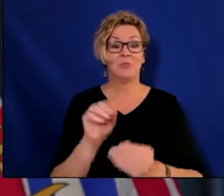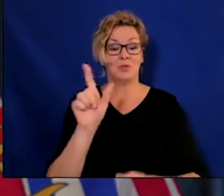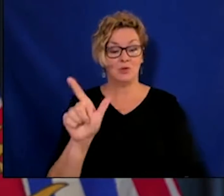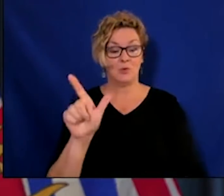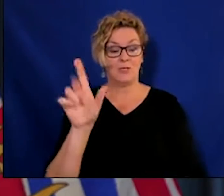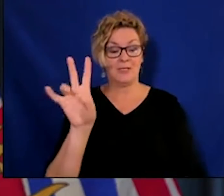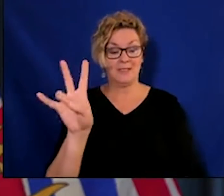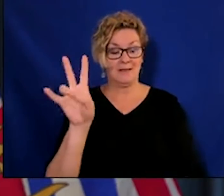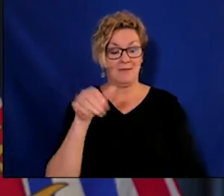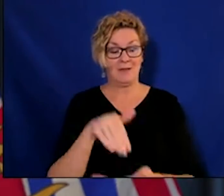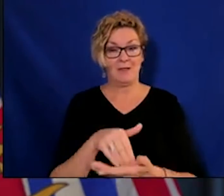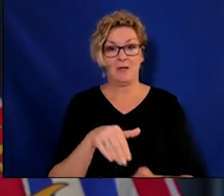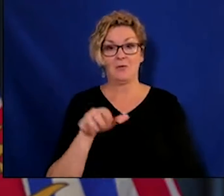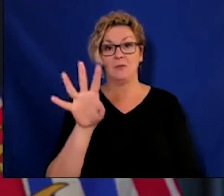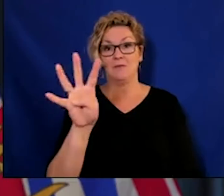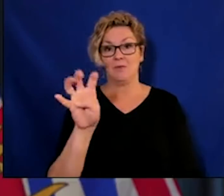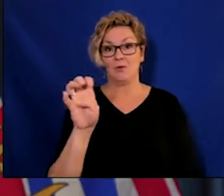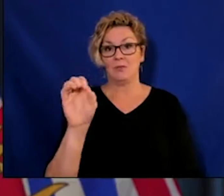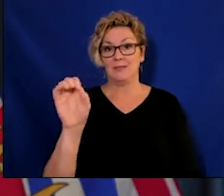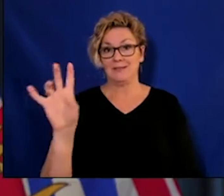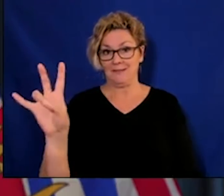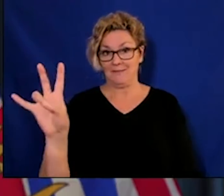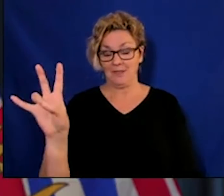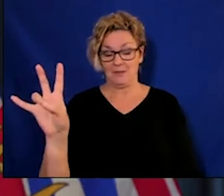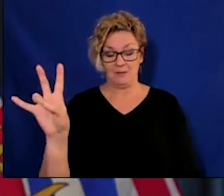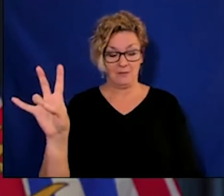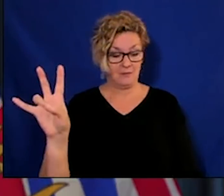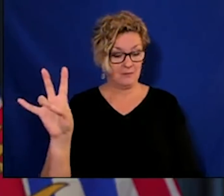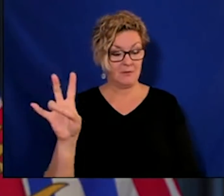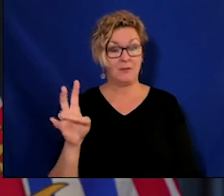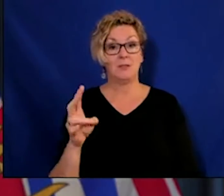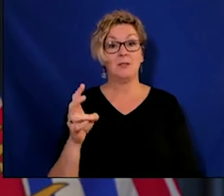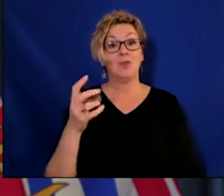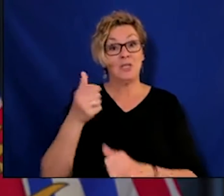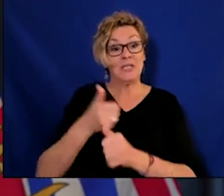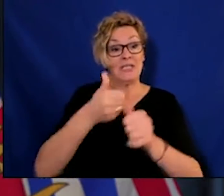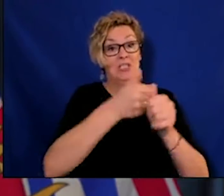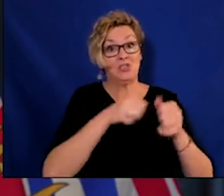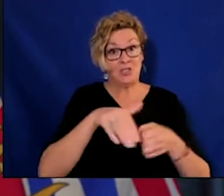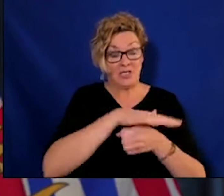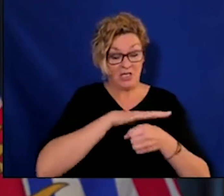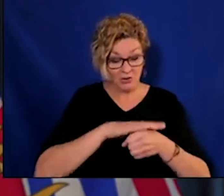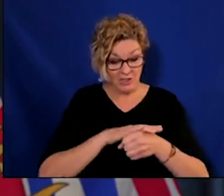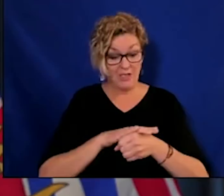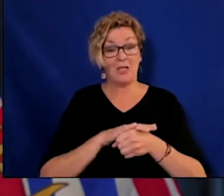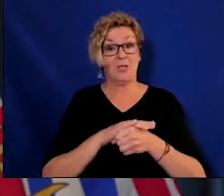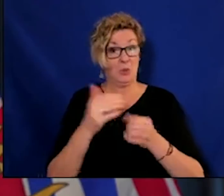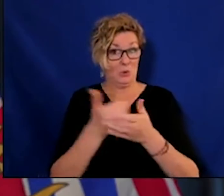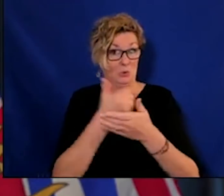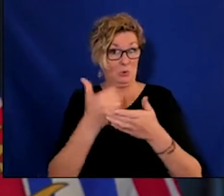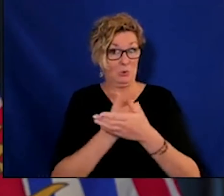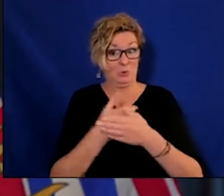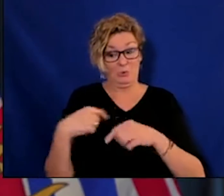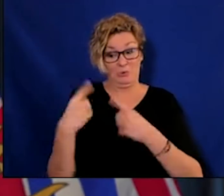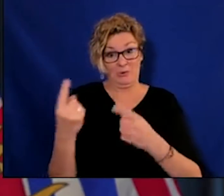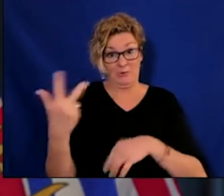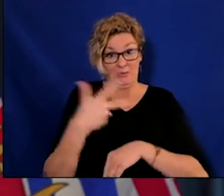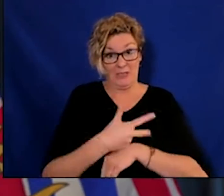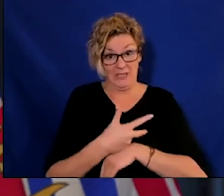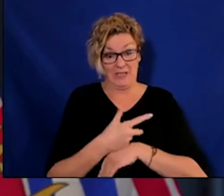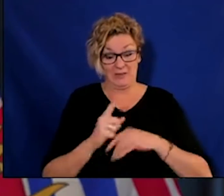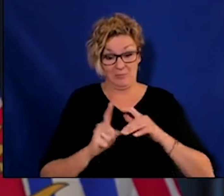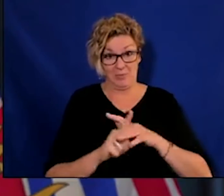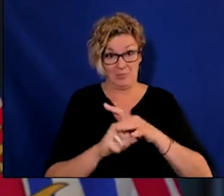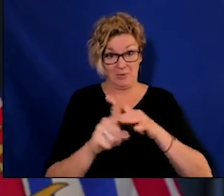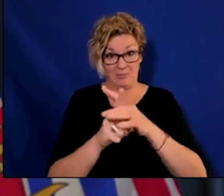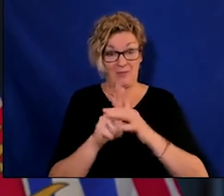27,407. The new cases by health authority, 414 people, were in the Vancouver Coastal Health Region.